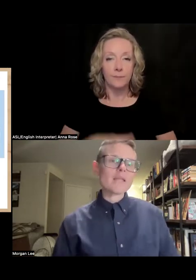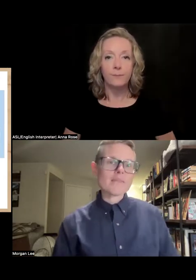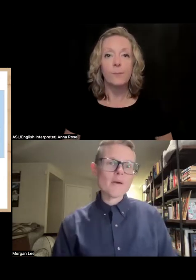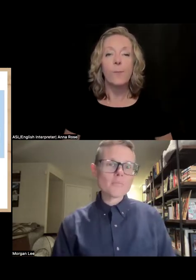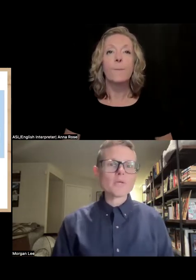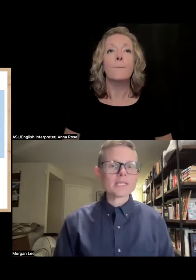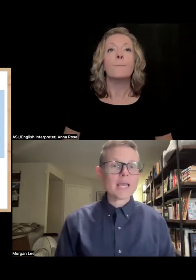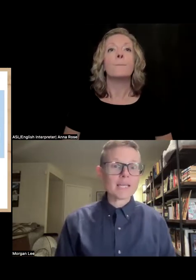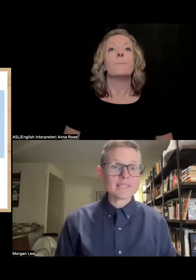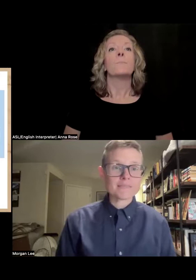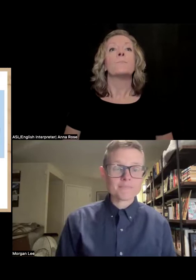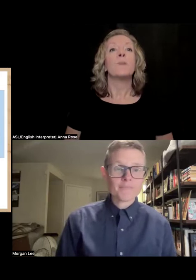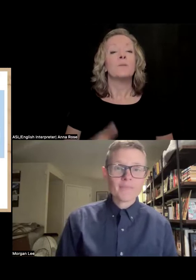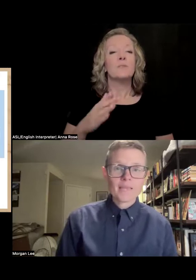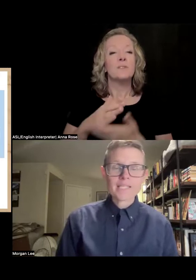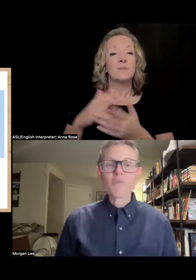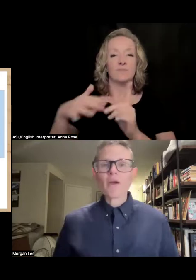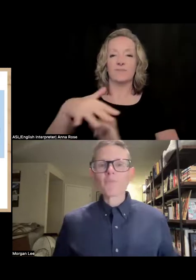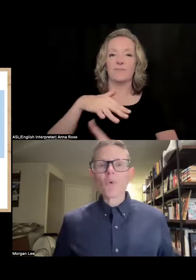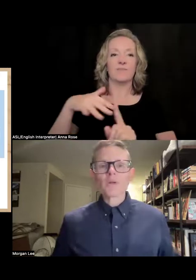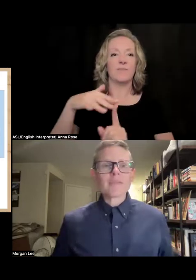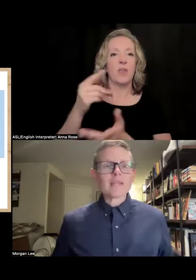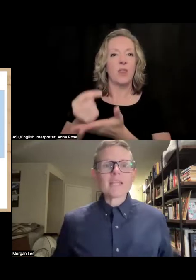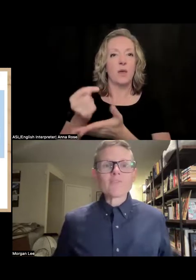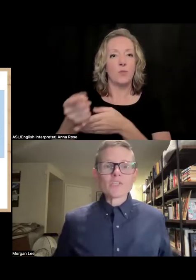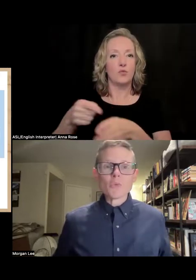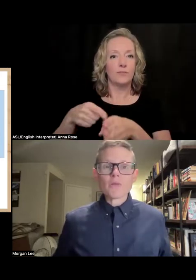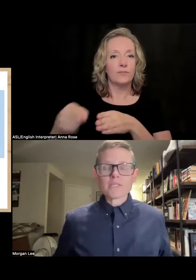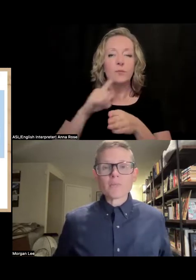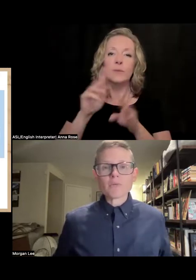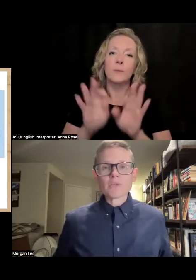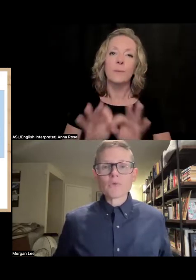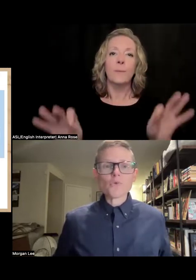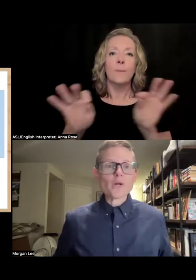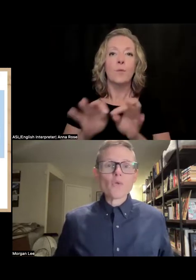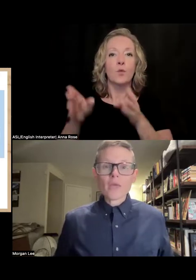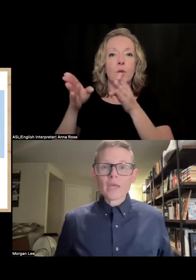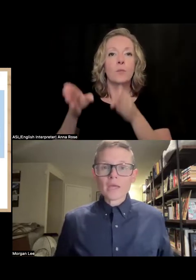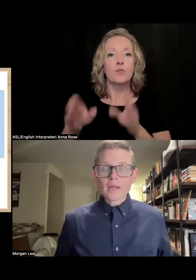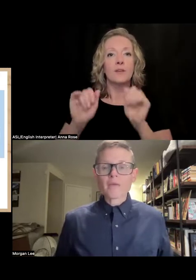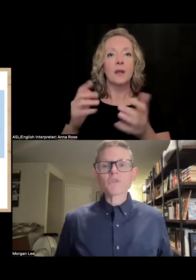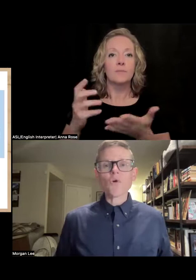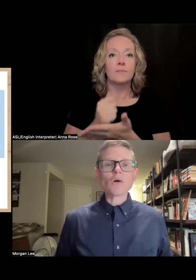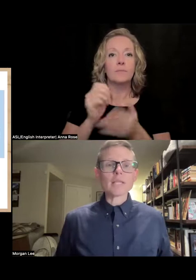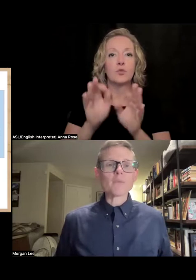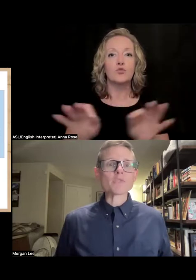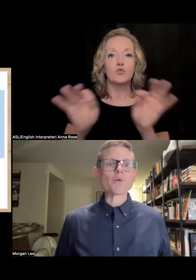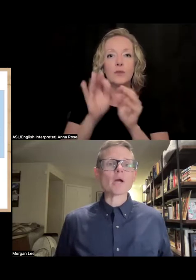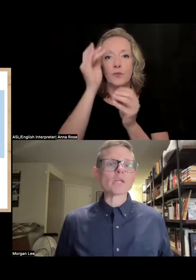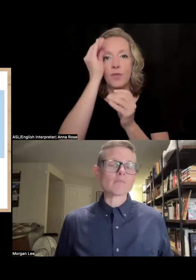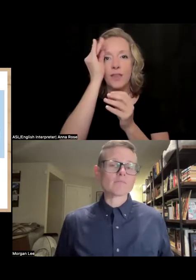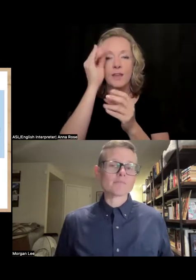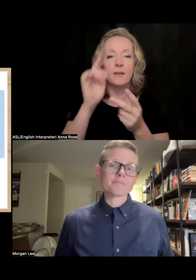So in therapeutic settings, it's very important that an individual is able to use critical thinking and have strong